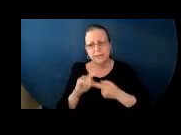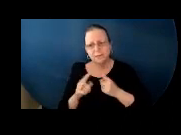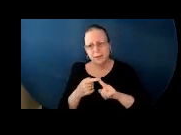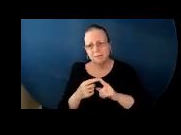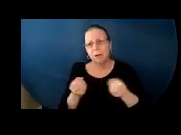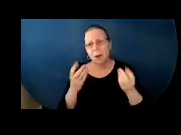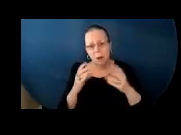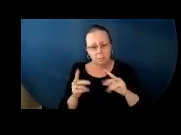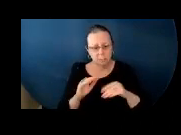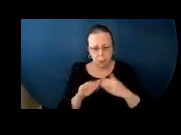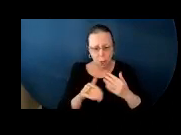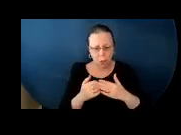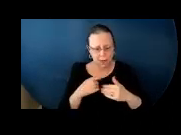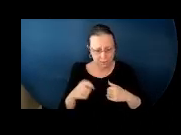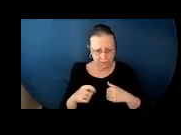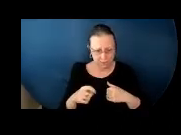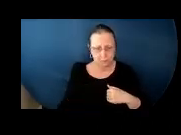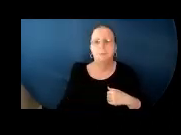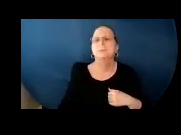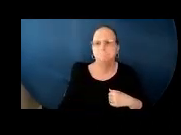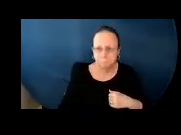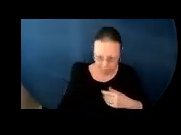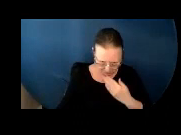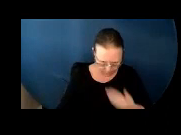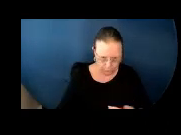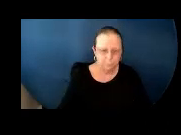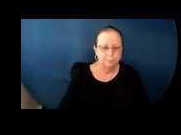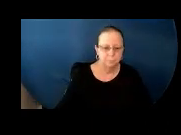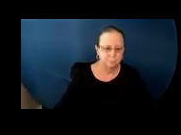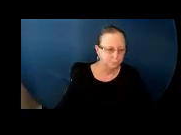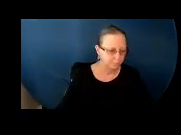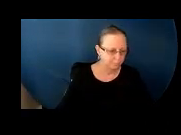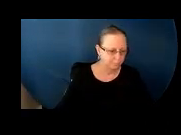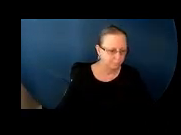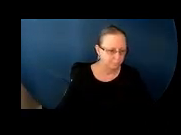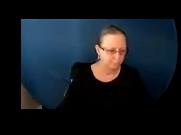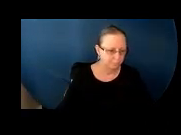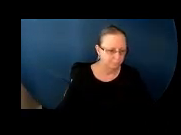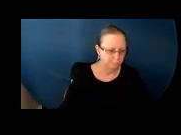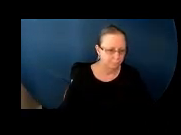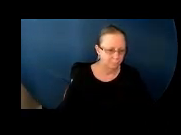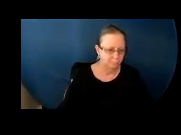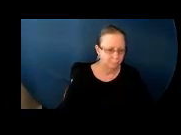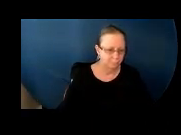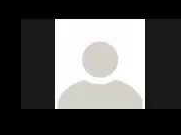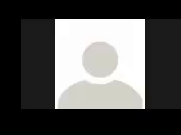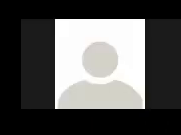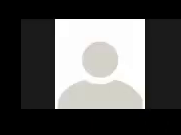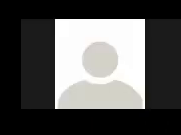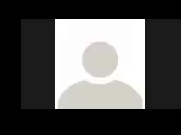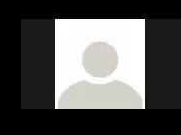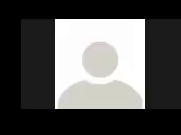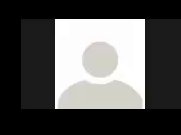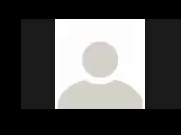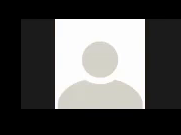need, right? It could be a team, it could be coworkers, it could be people you go to